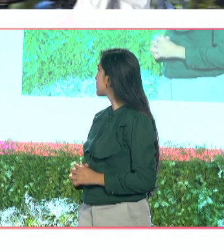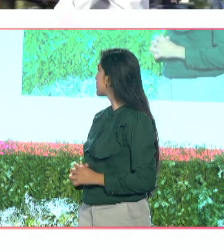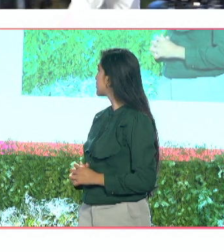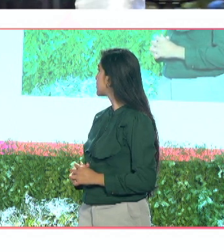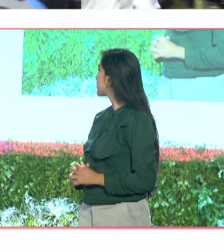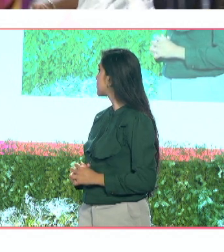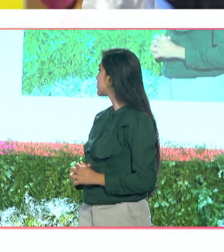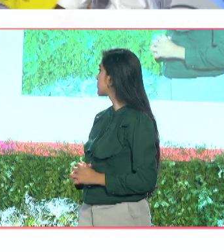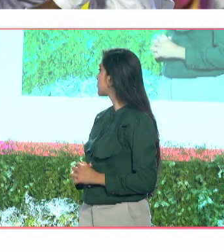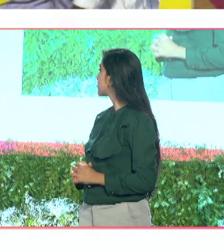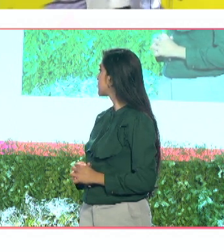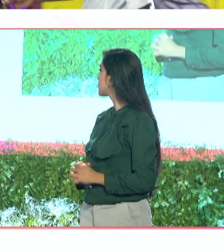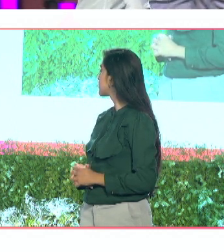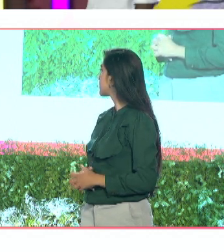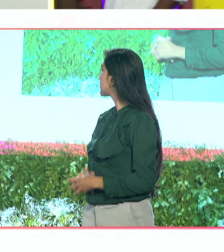You plug out and plug in again.